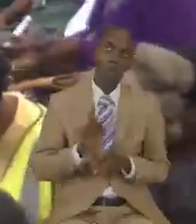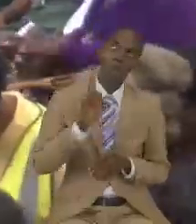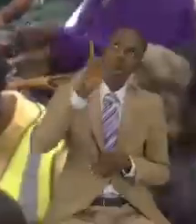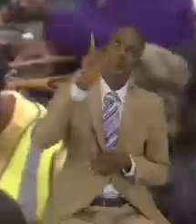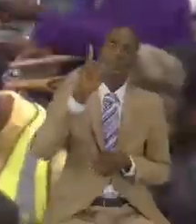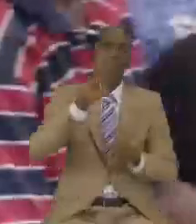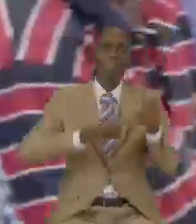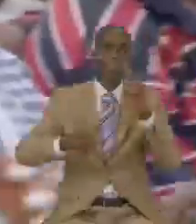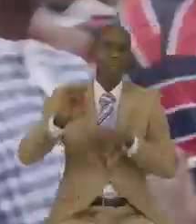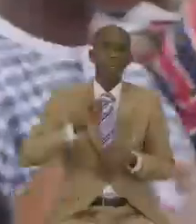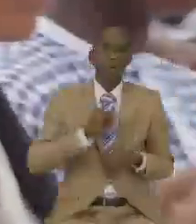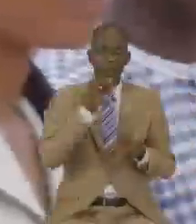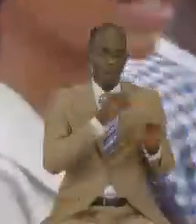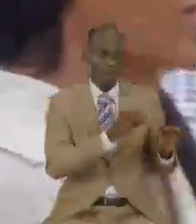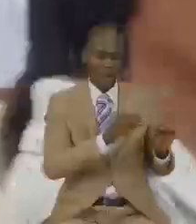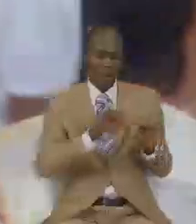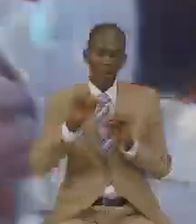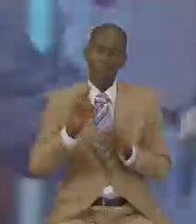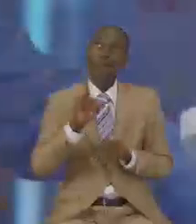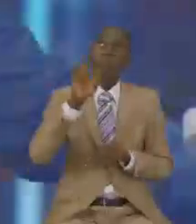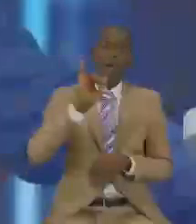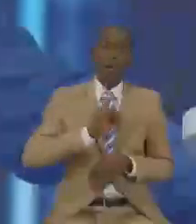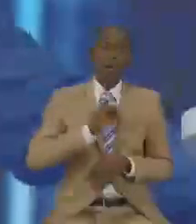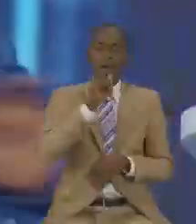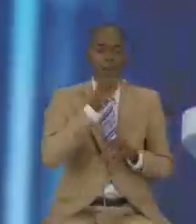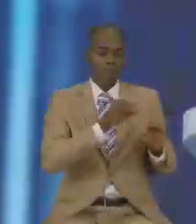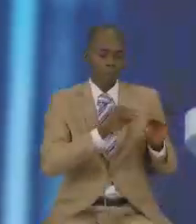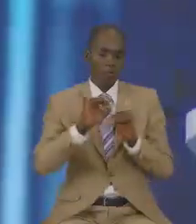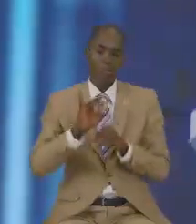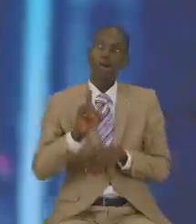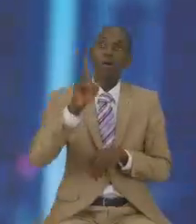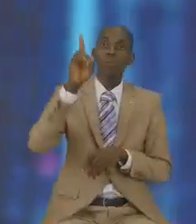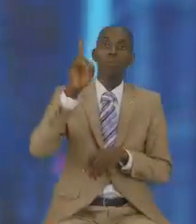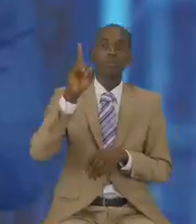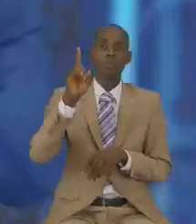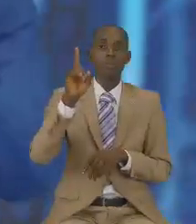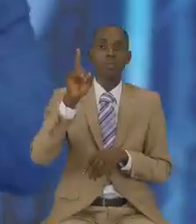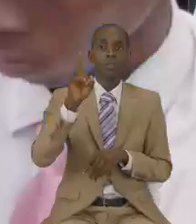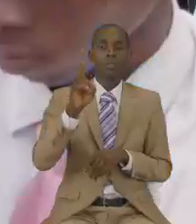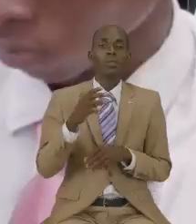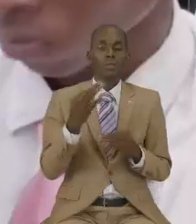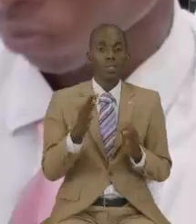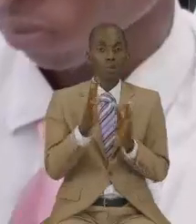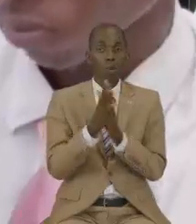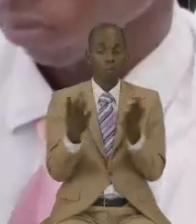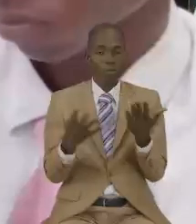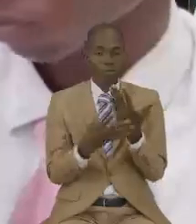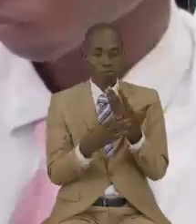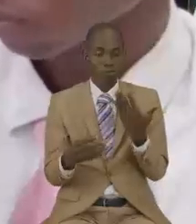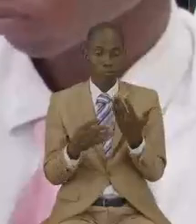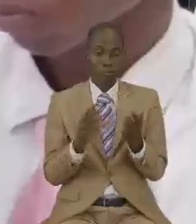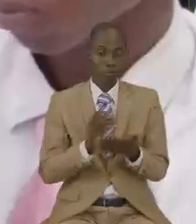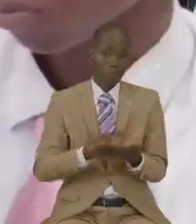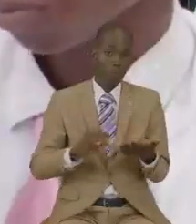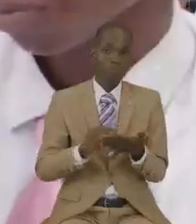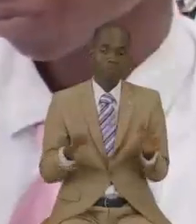Say it. I am moving up. Okay. Close that notebook now and rise up.